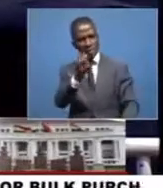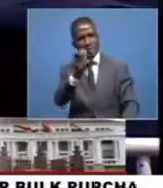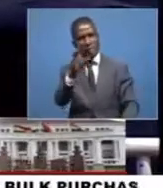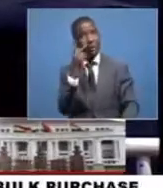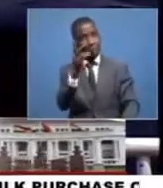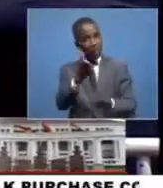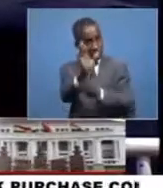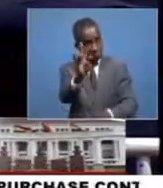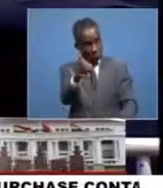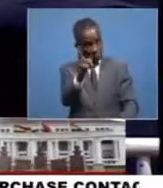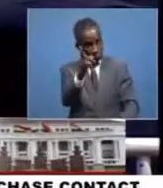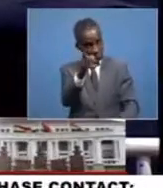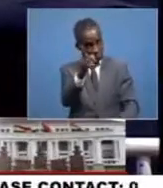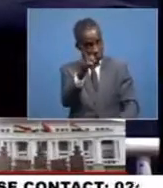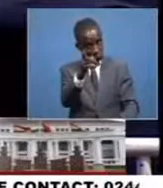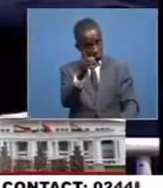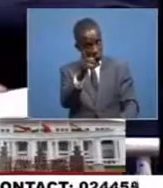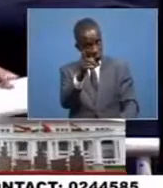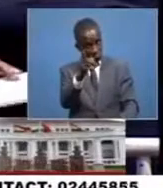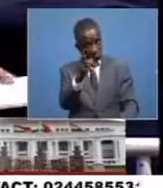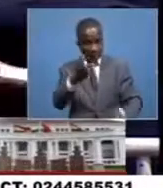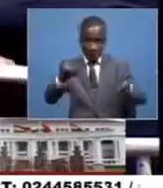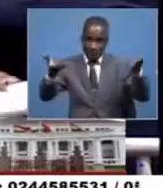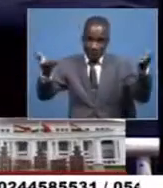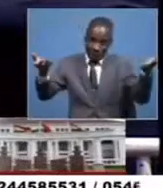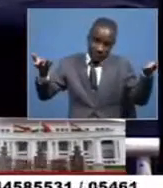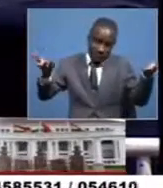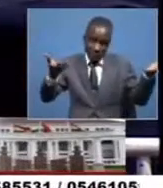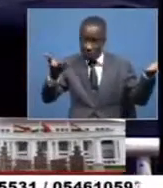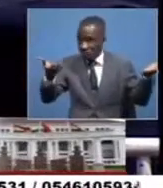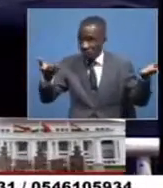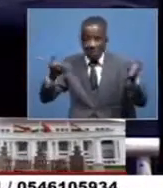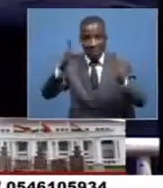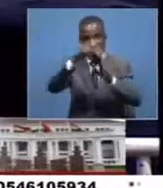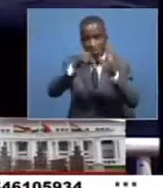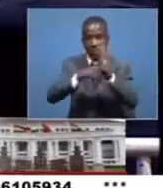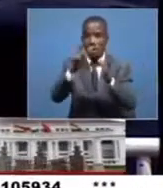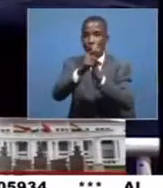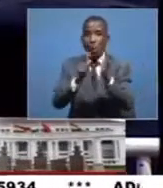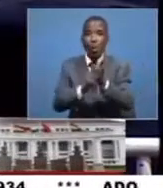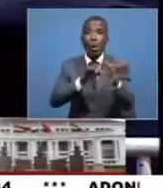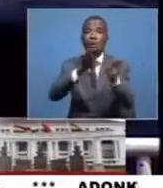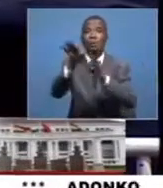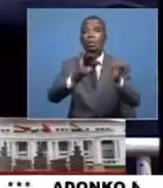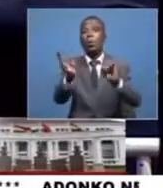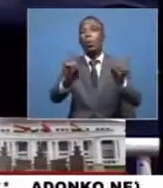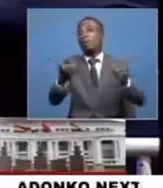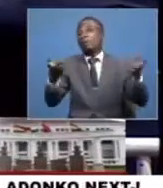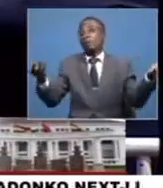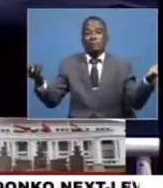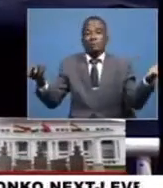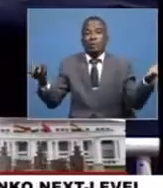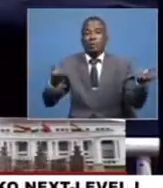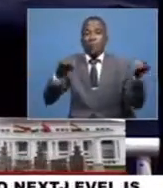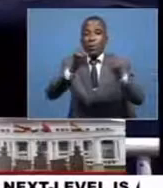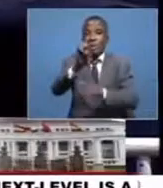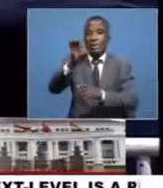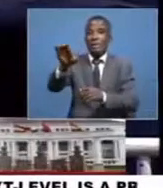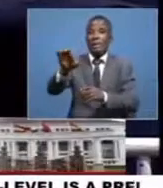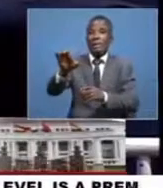with. I mean, where are the principles of accountability? When is this EC going to be